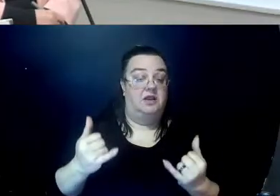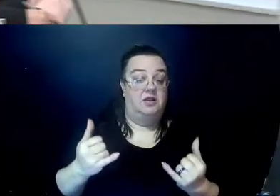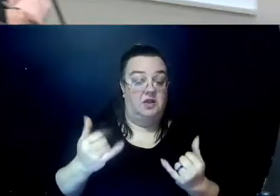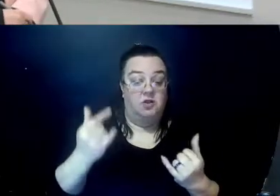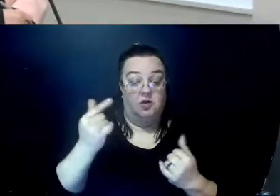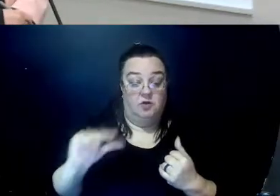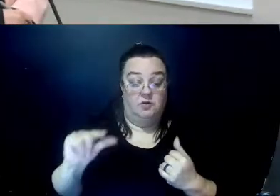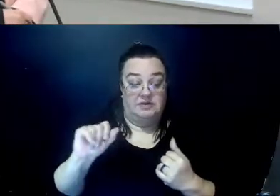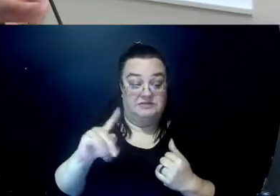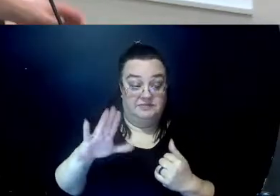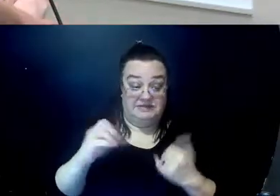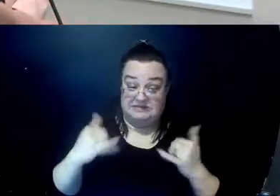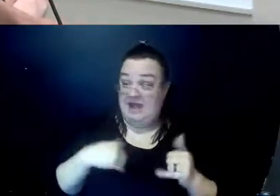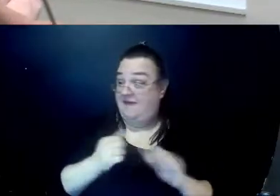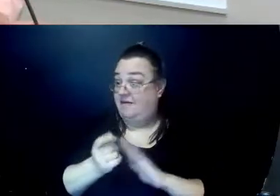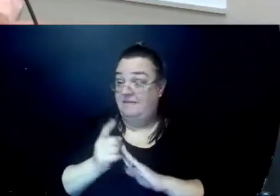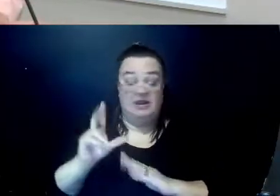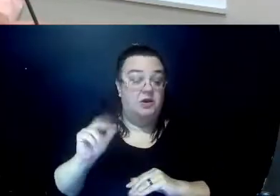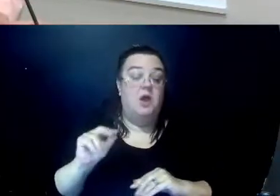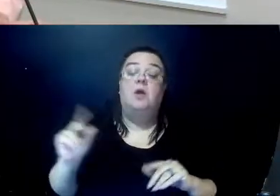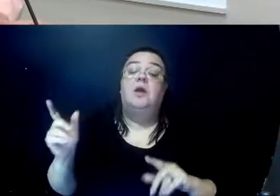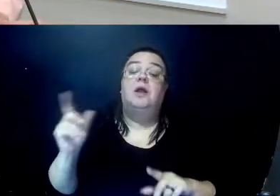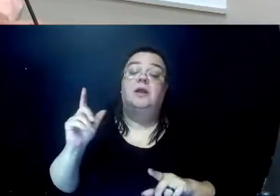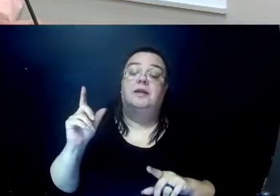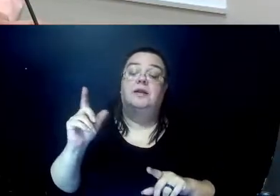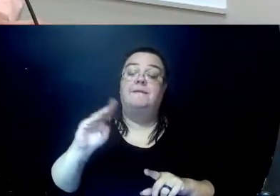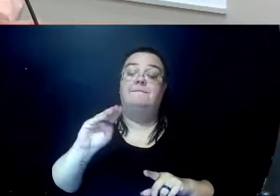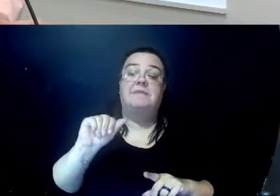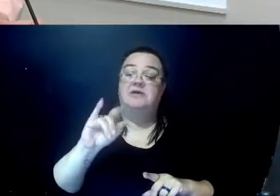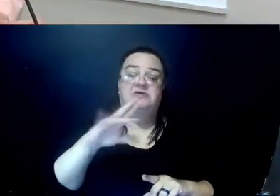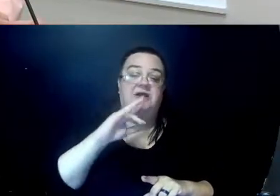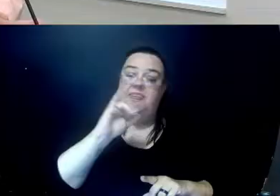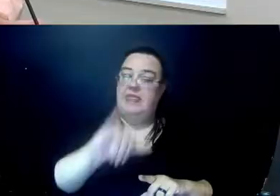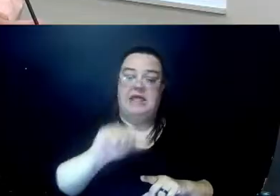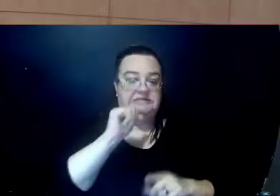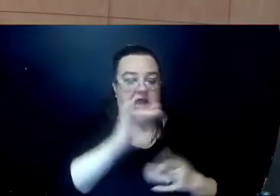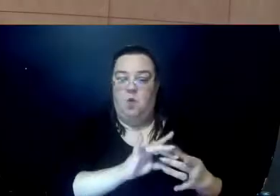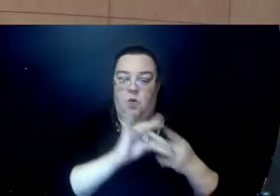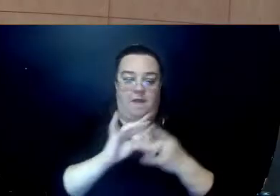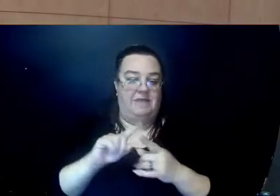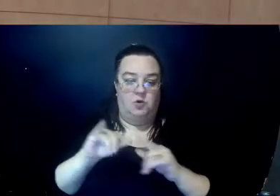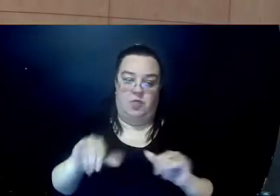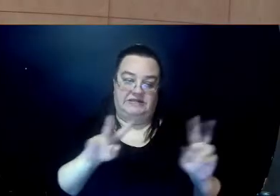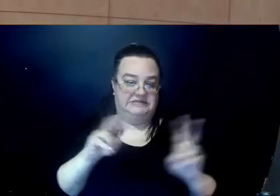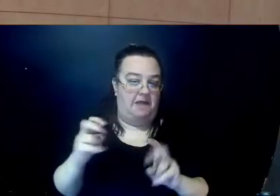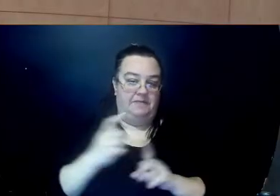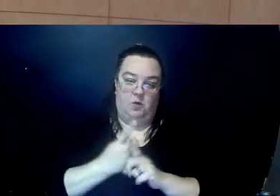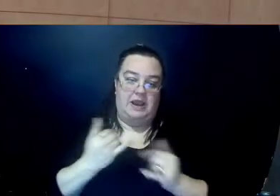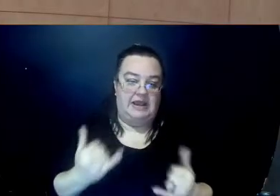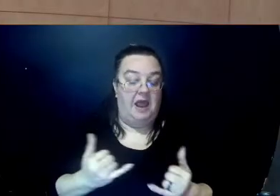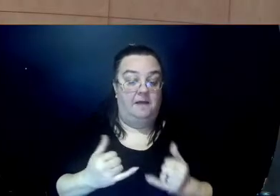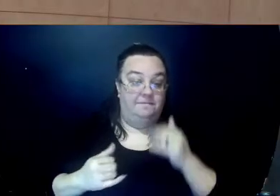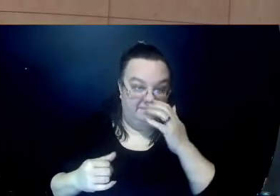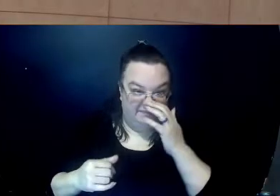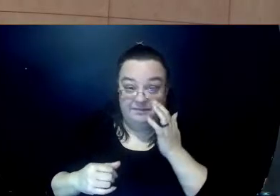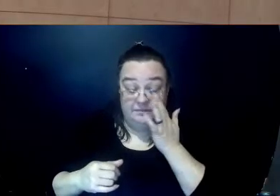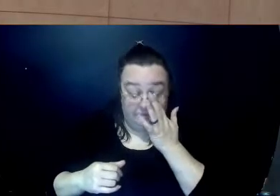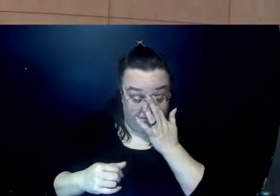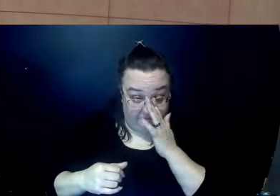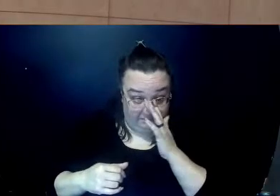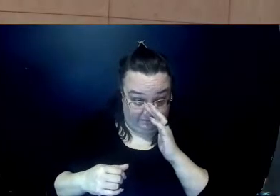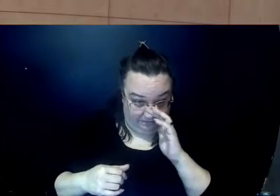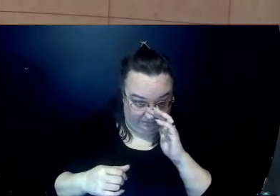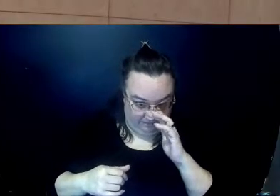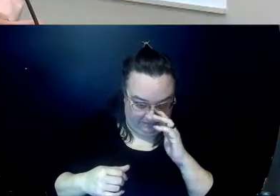Do I still have a minute? No. Well, that wouldn't be germane to the topic at hand. Well, I'd appreciate